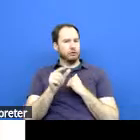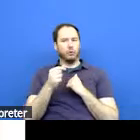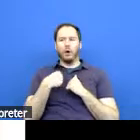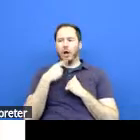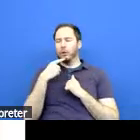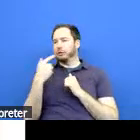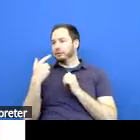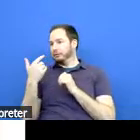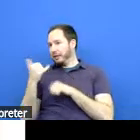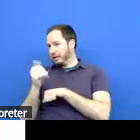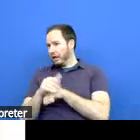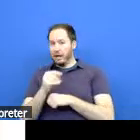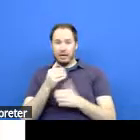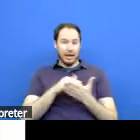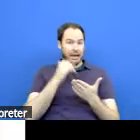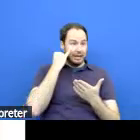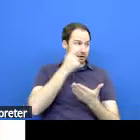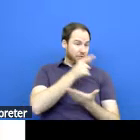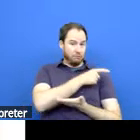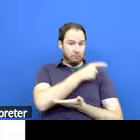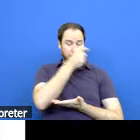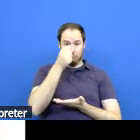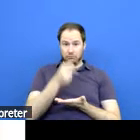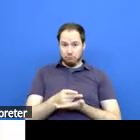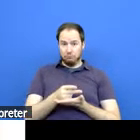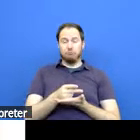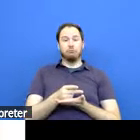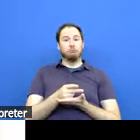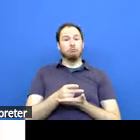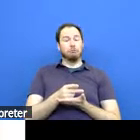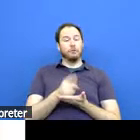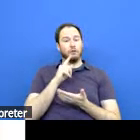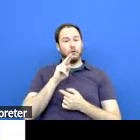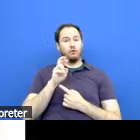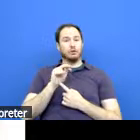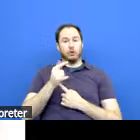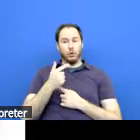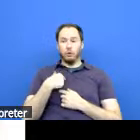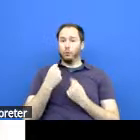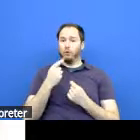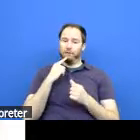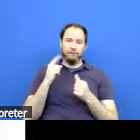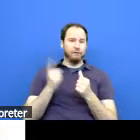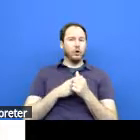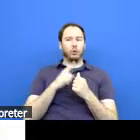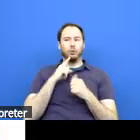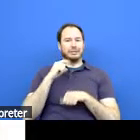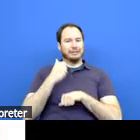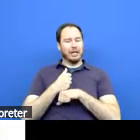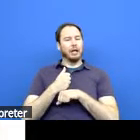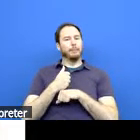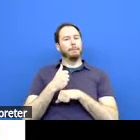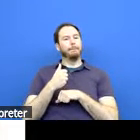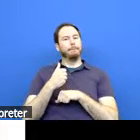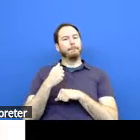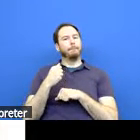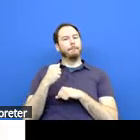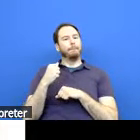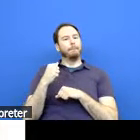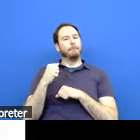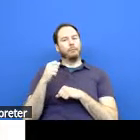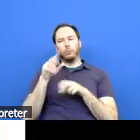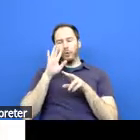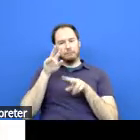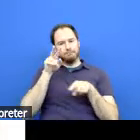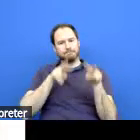it again tonight, if we're fortunate enough to move past the rezoning, our first step as a firm and as the consultant is we want to stake out